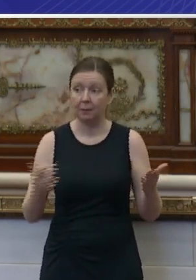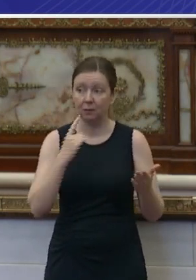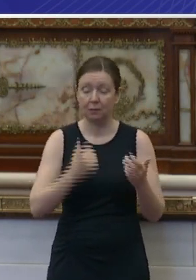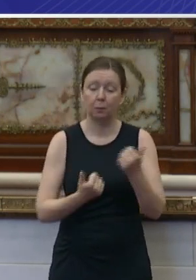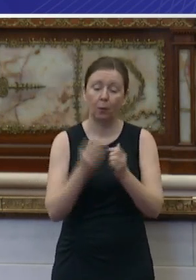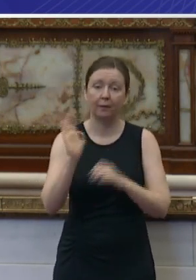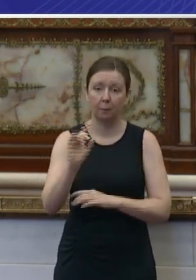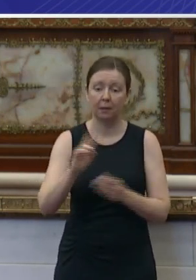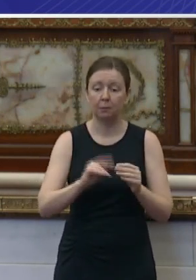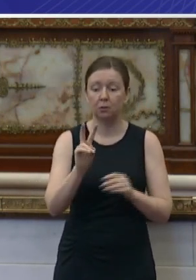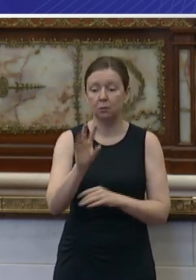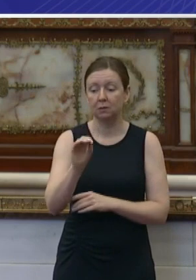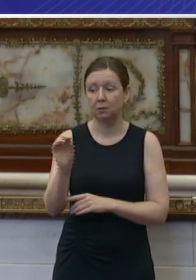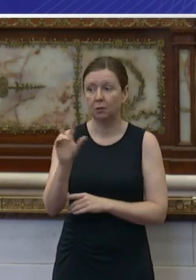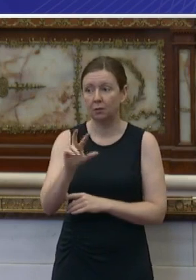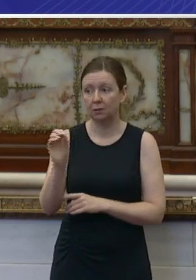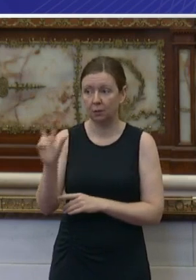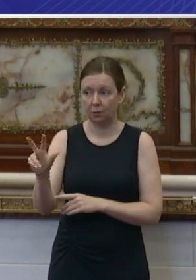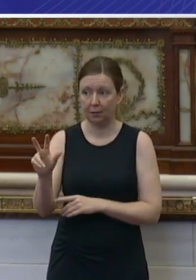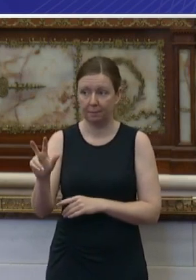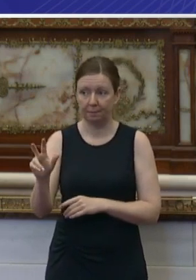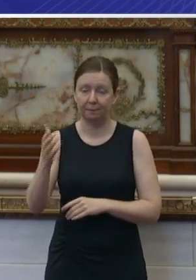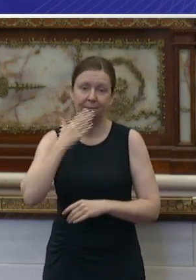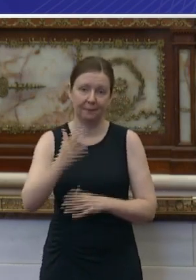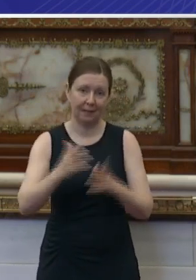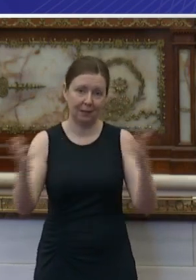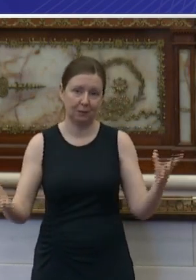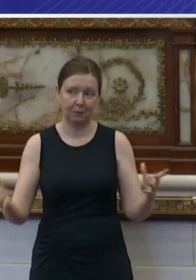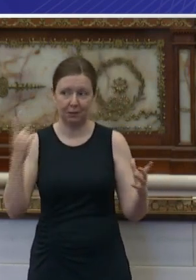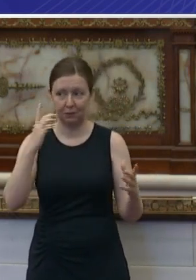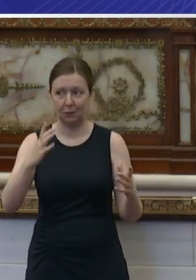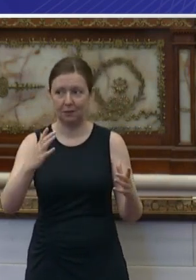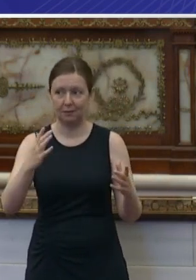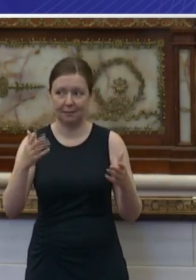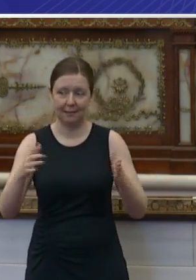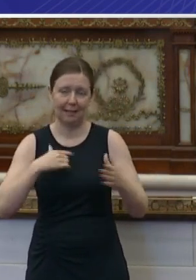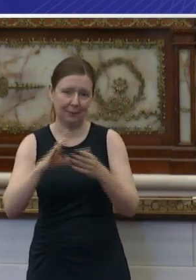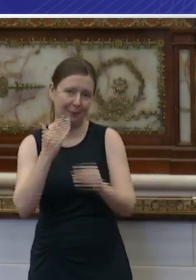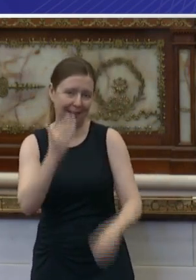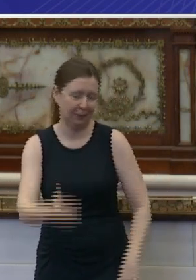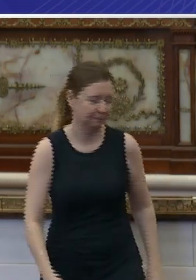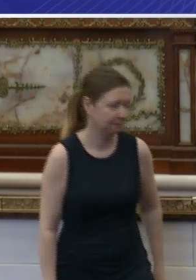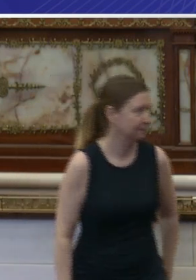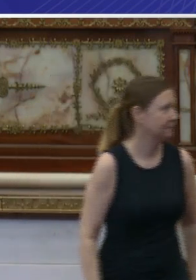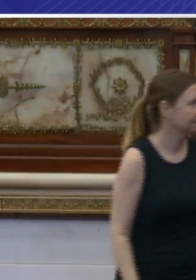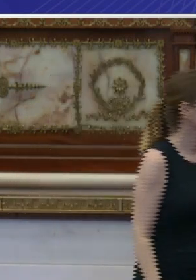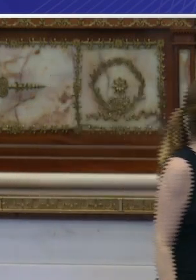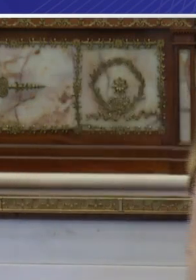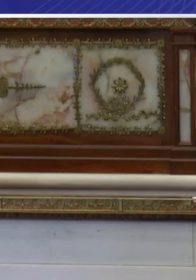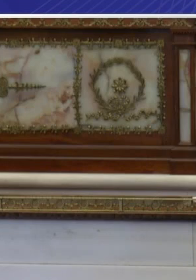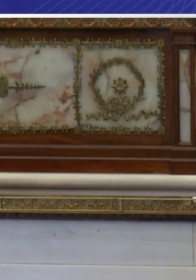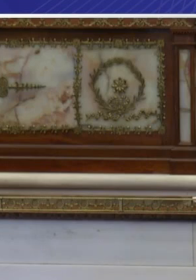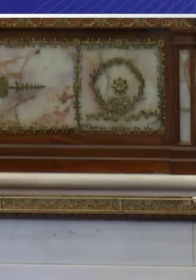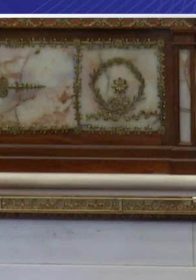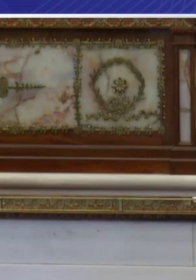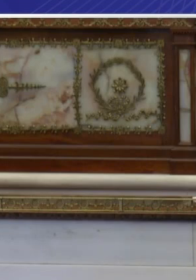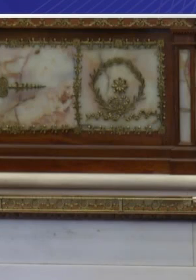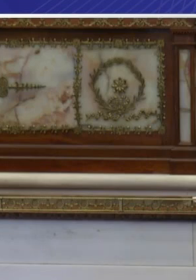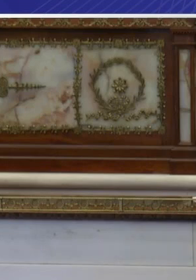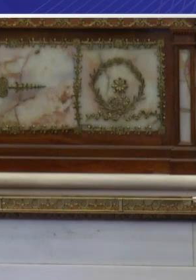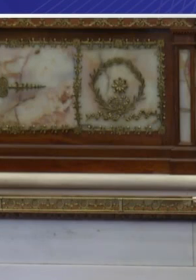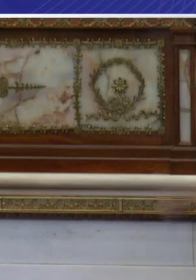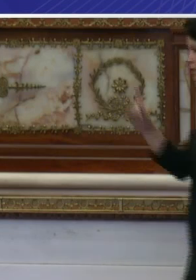the bill number 200303. Thank you so much for letting me speak. Thank you for your testimony. We're going to